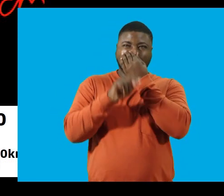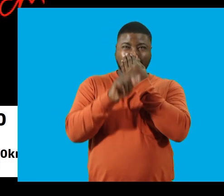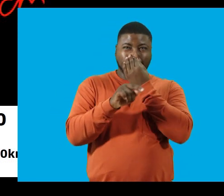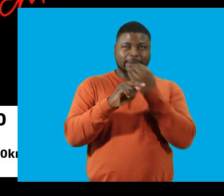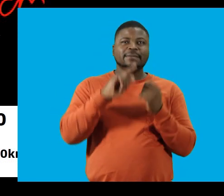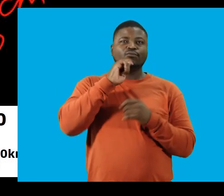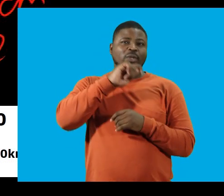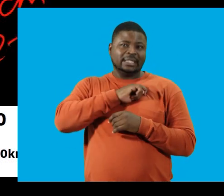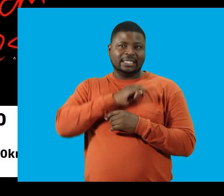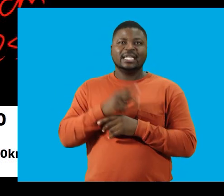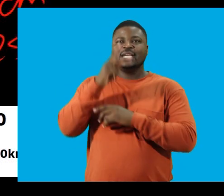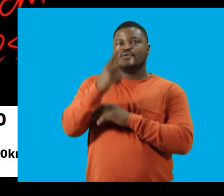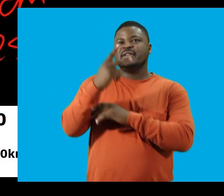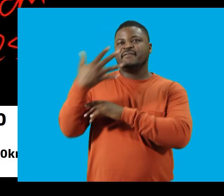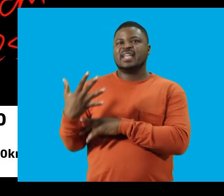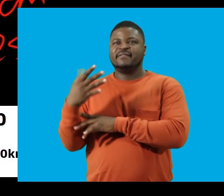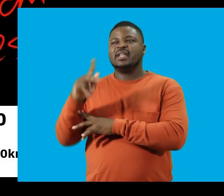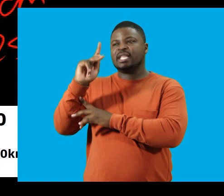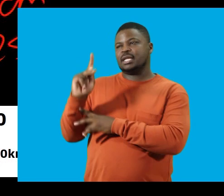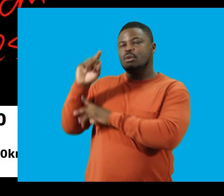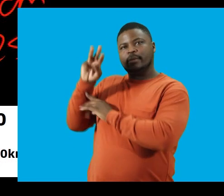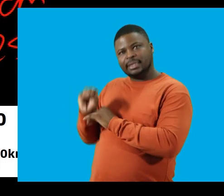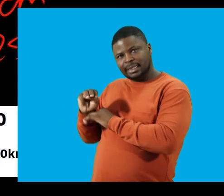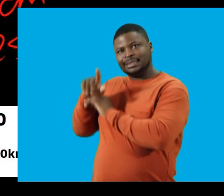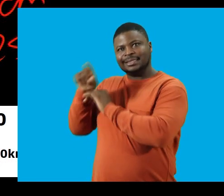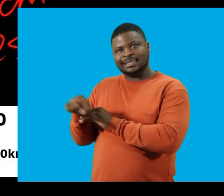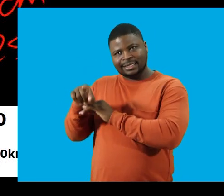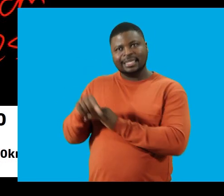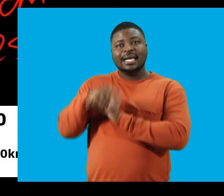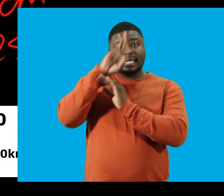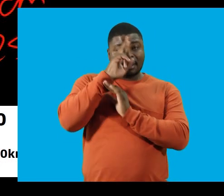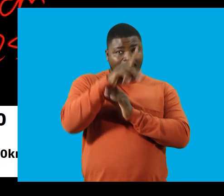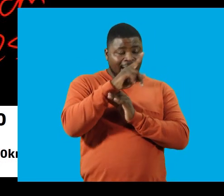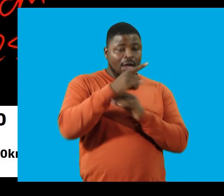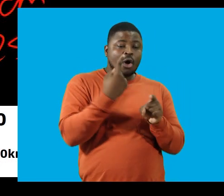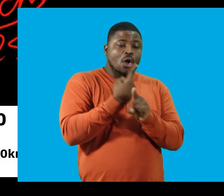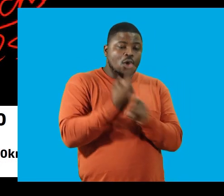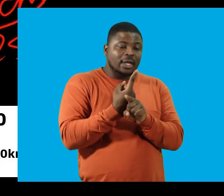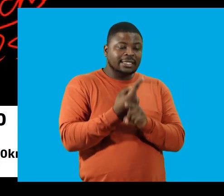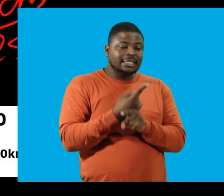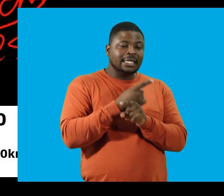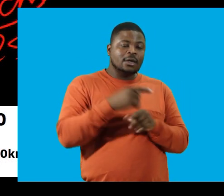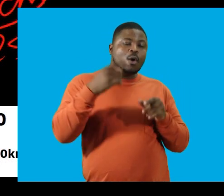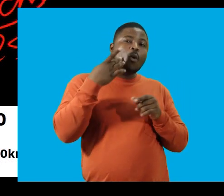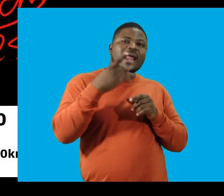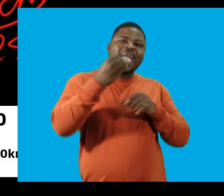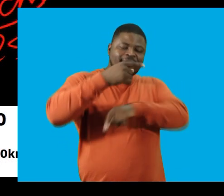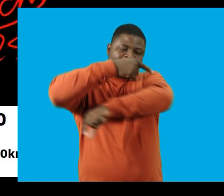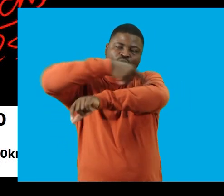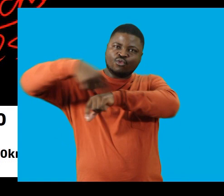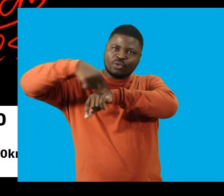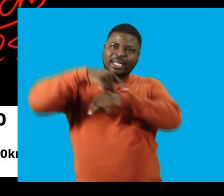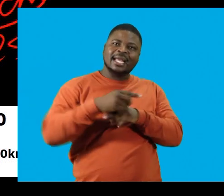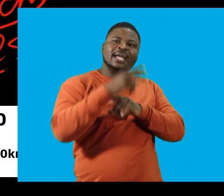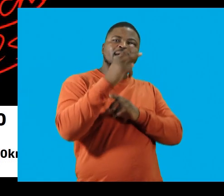it is 25 kilometers. So every 2 centimeters on